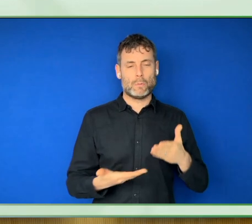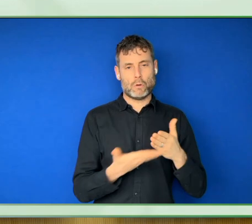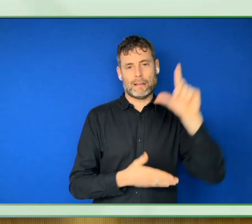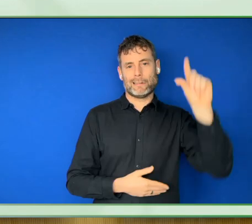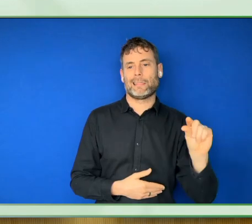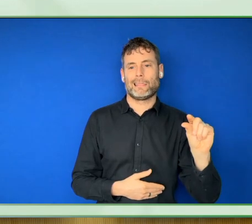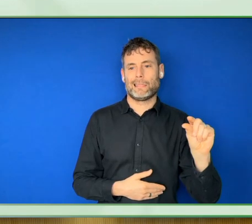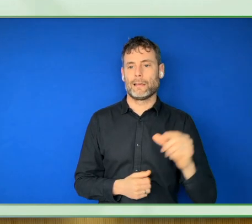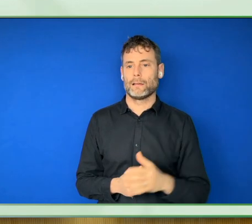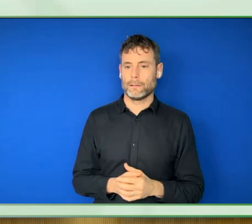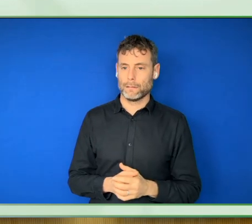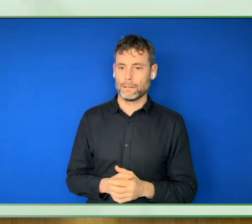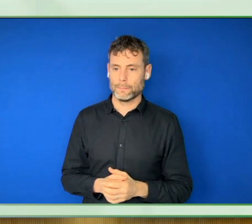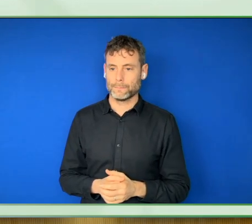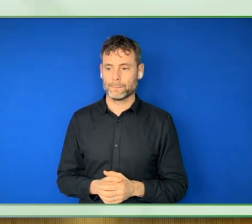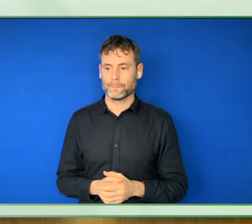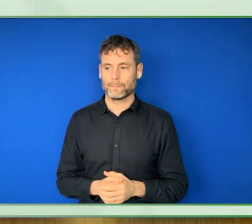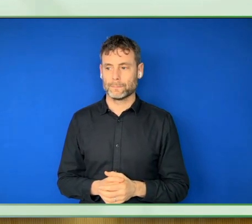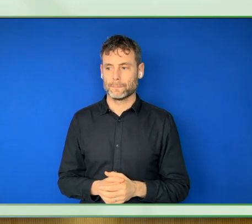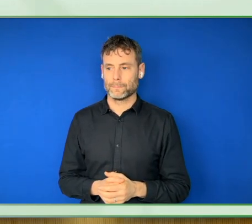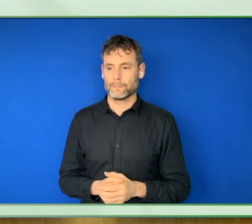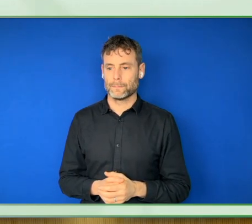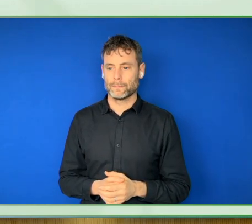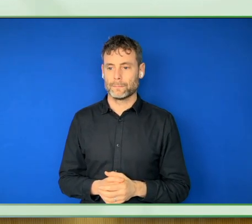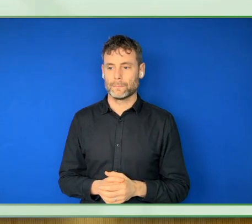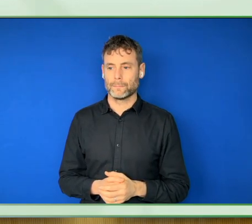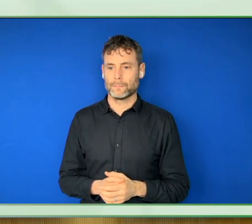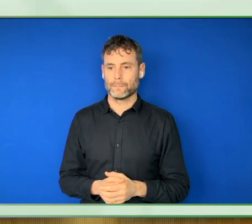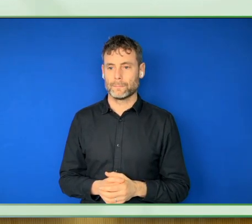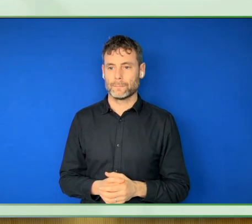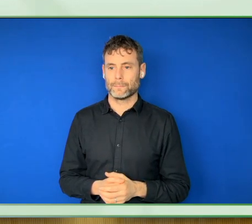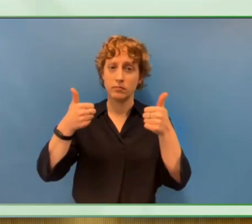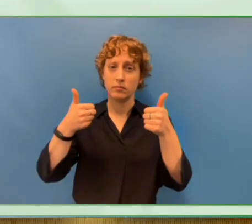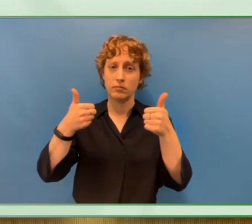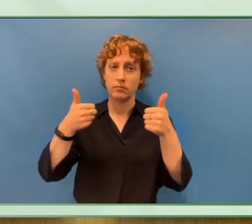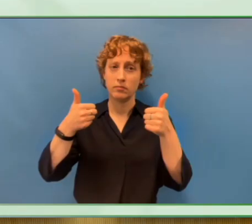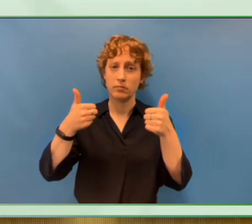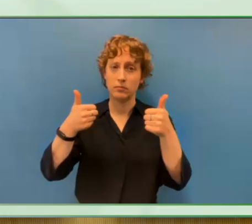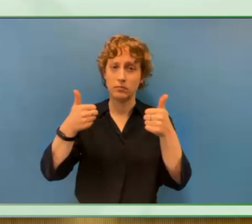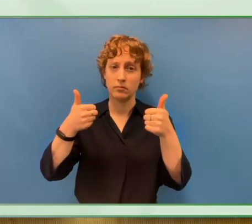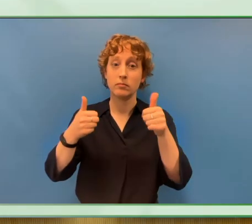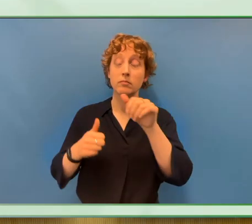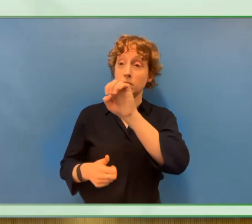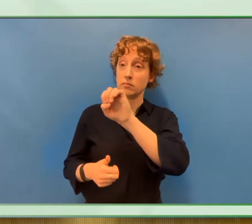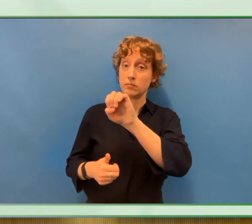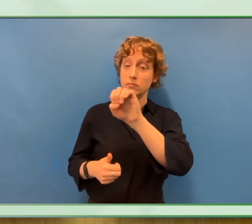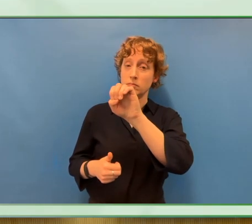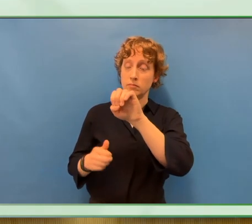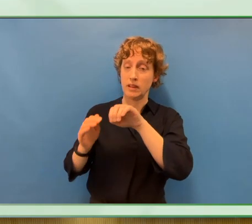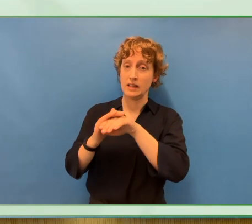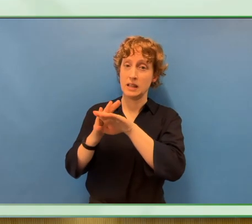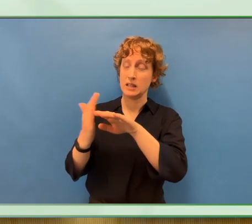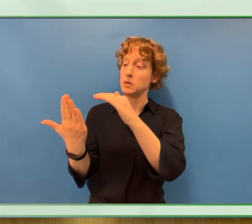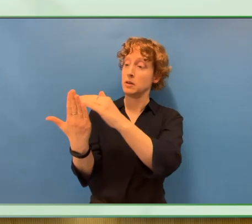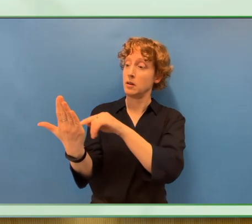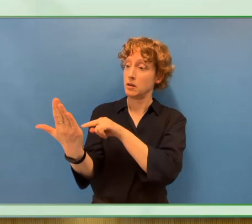legislation going to make it harder for them to avoid the fact that now you can be sued in France if your websites